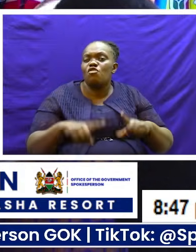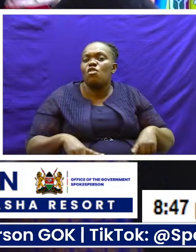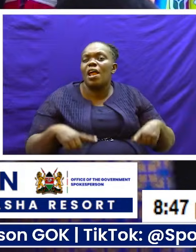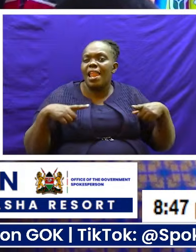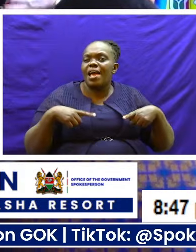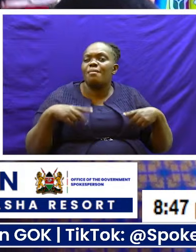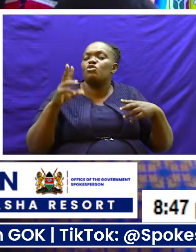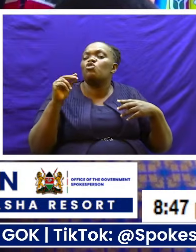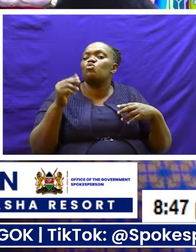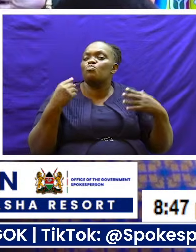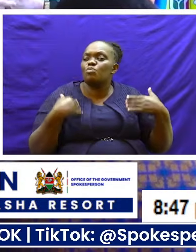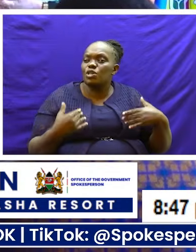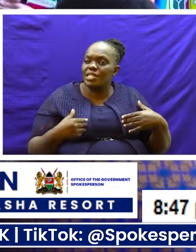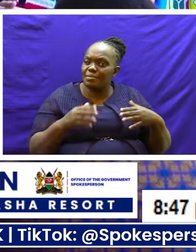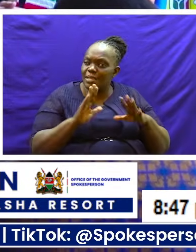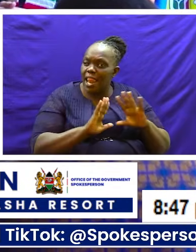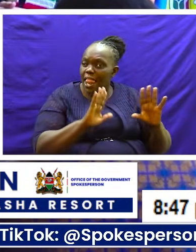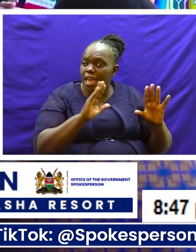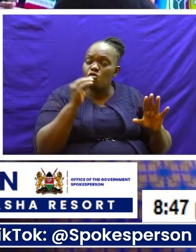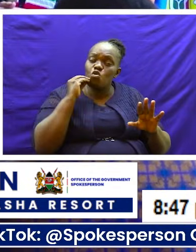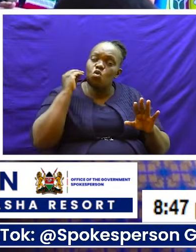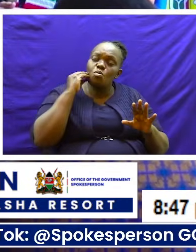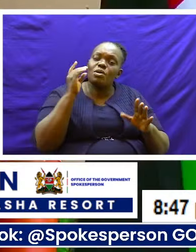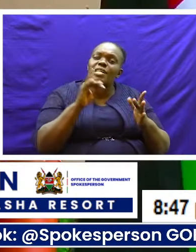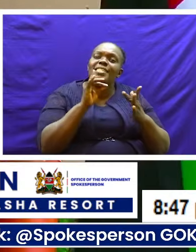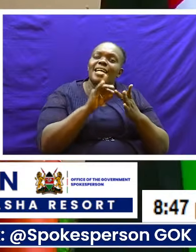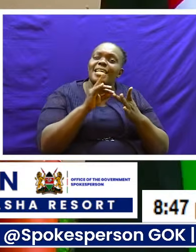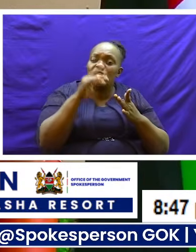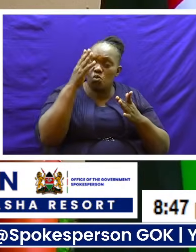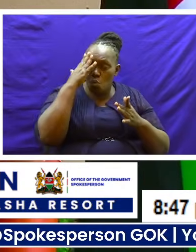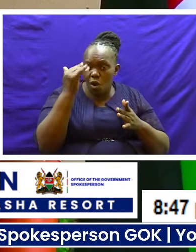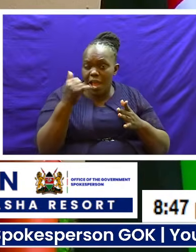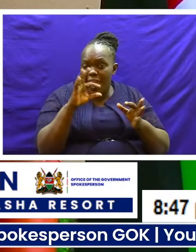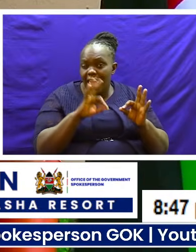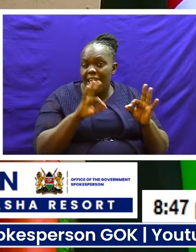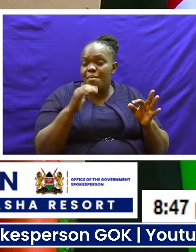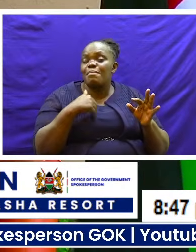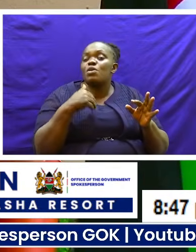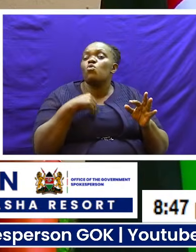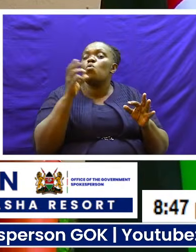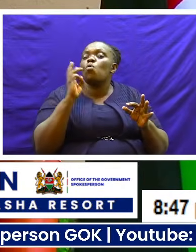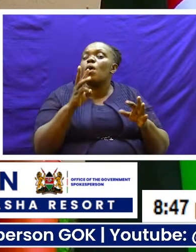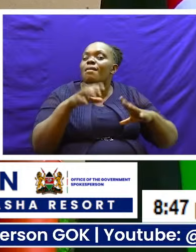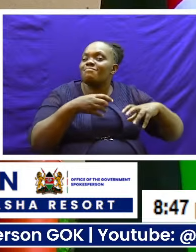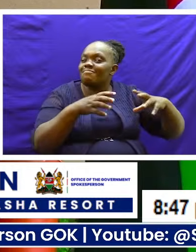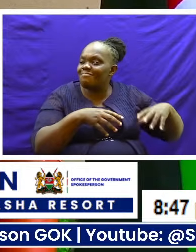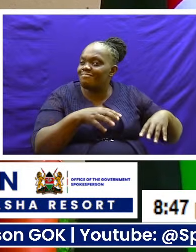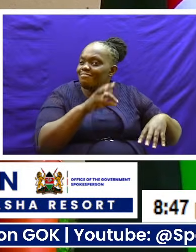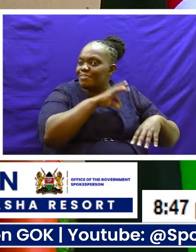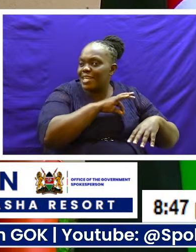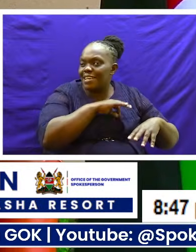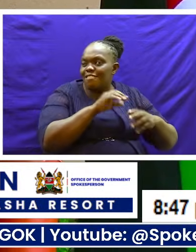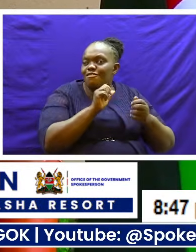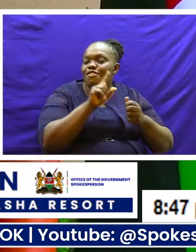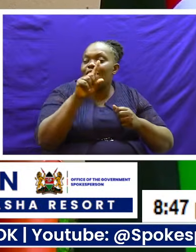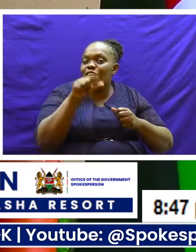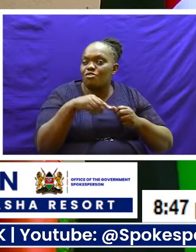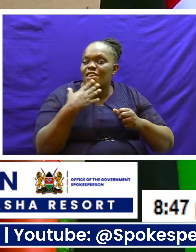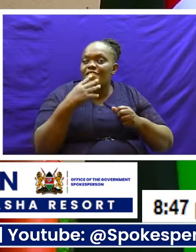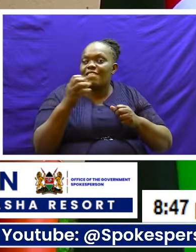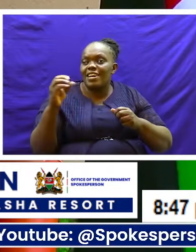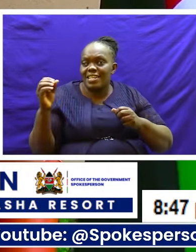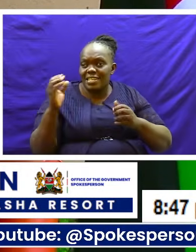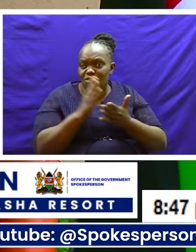nobody should actually use it as an excuse. Exactly, because kama nitalima nipate 1,500 that